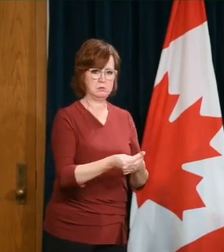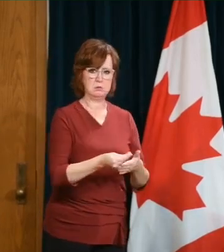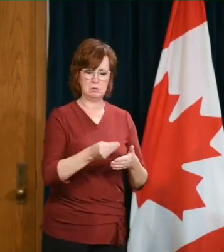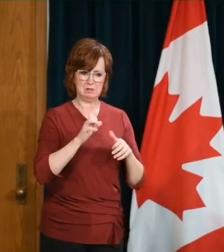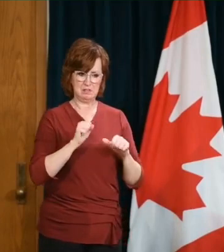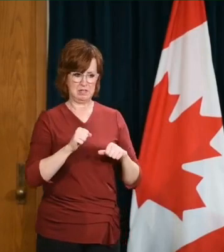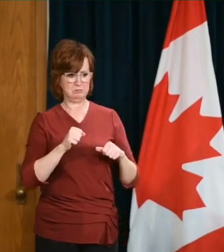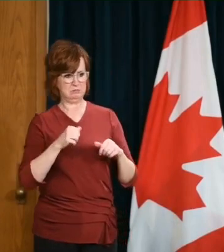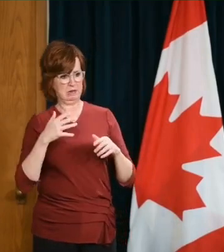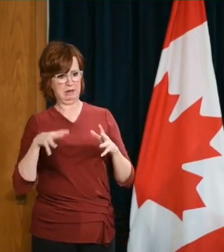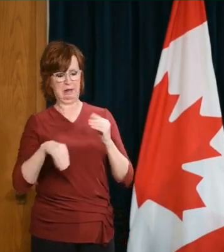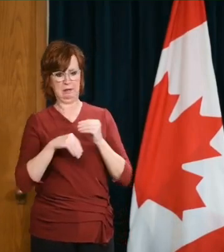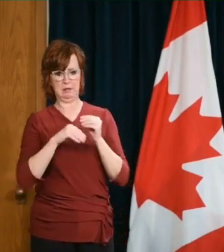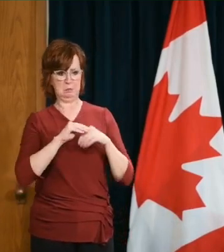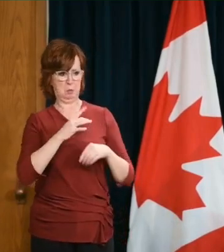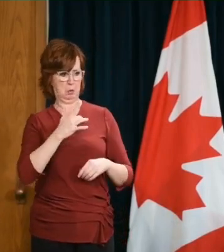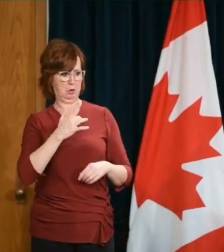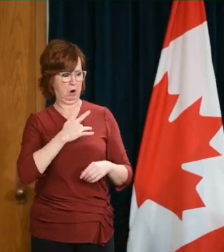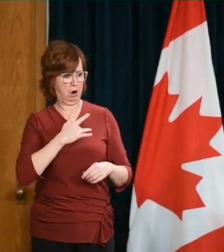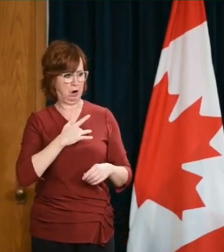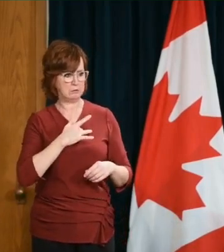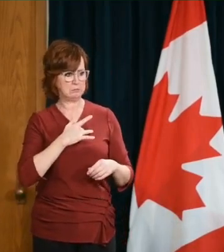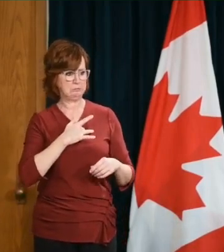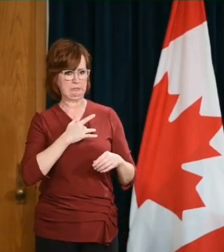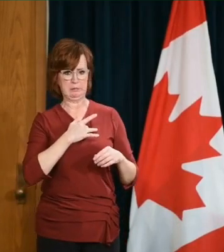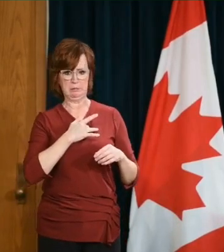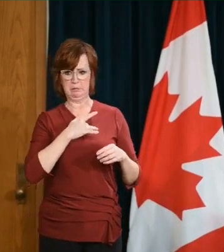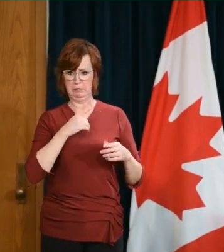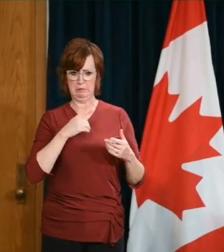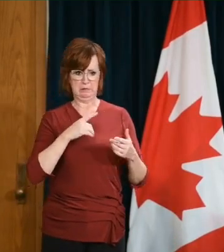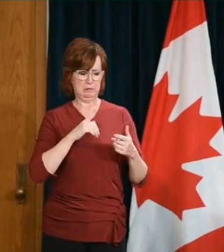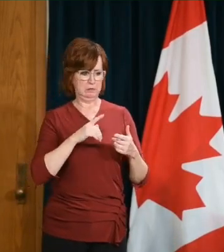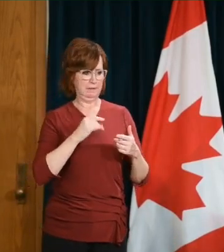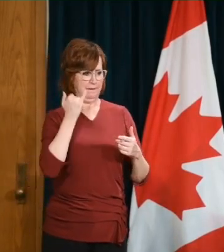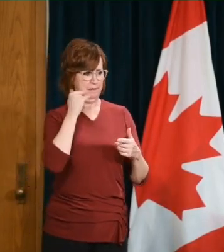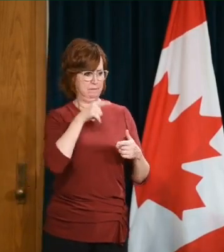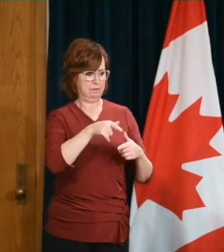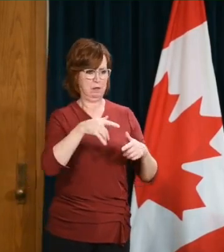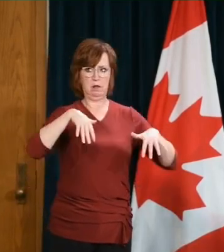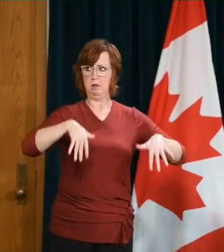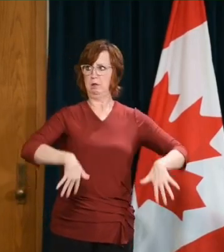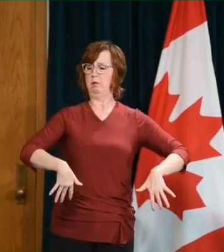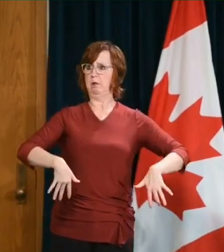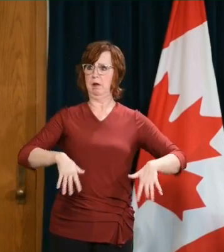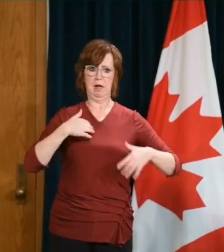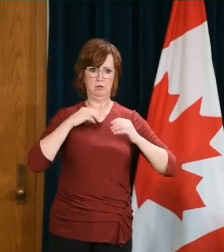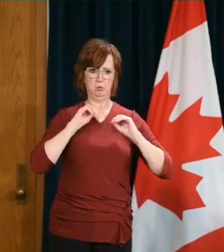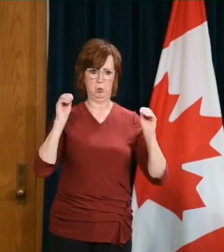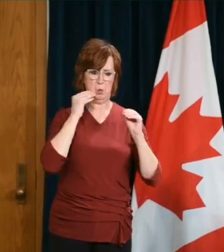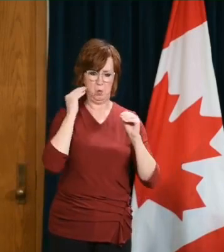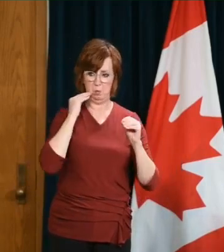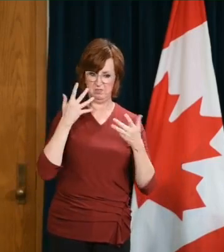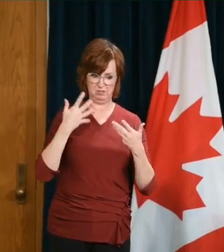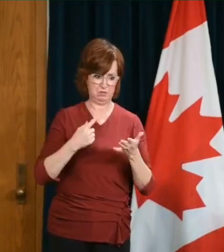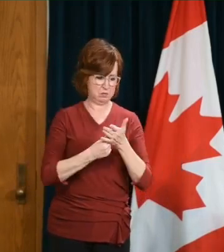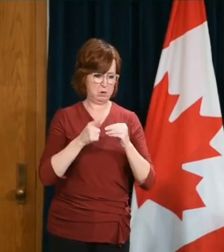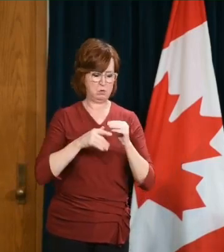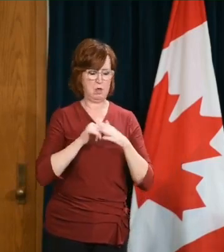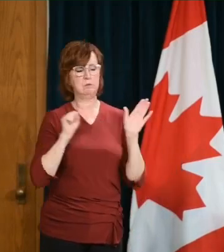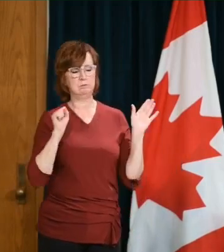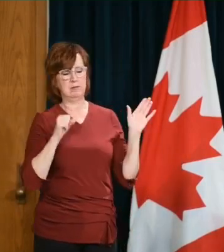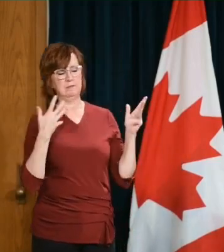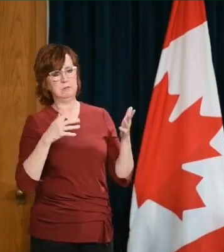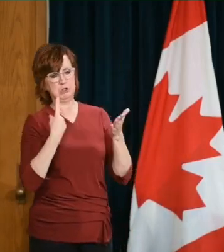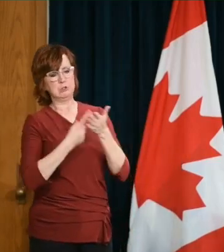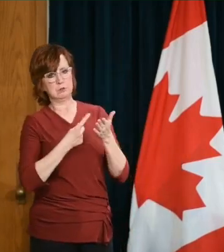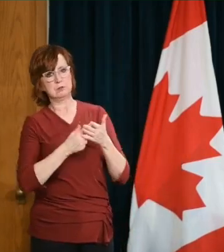access to adequate housing? Yeah, those discussions have occurred, and you'd note earlier this week the Public Safety